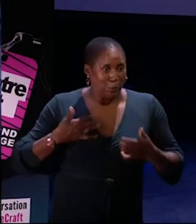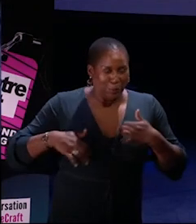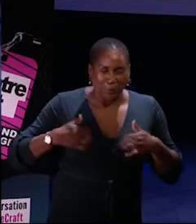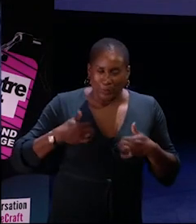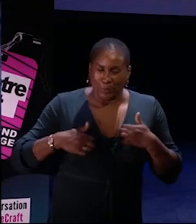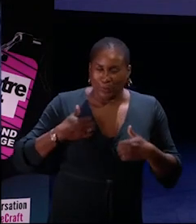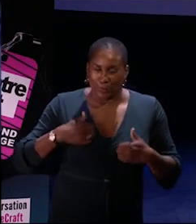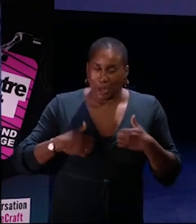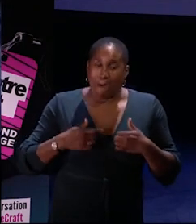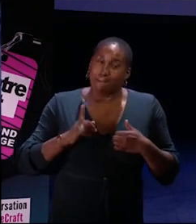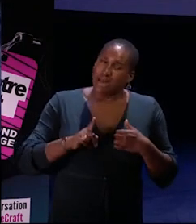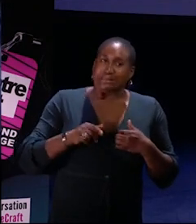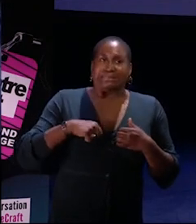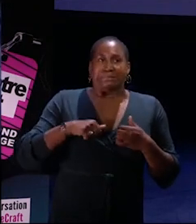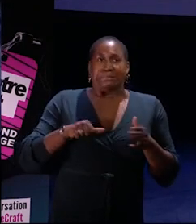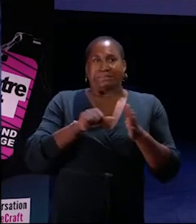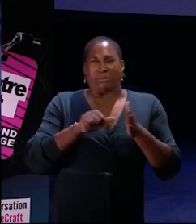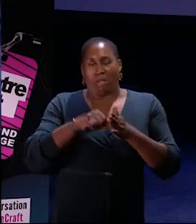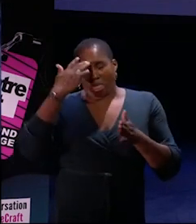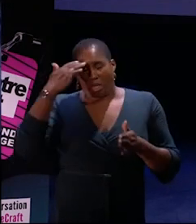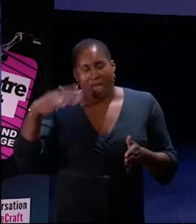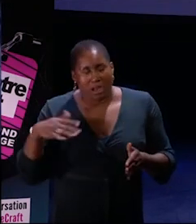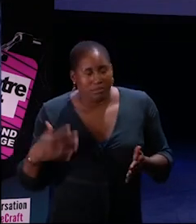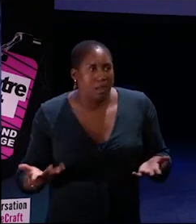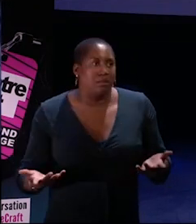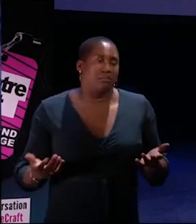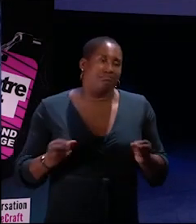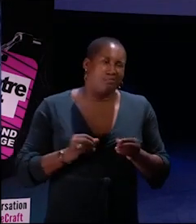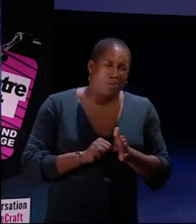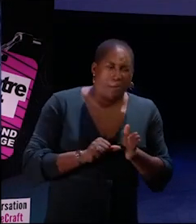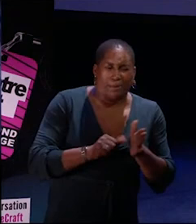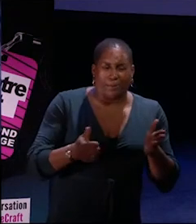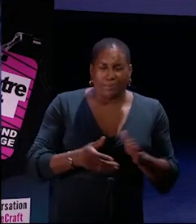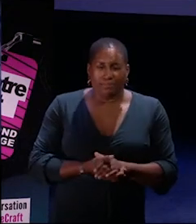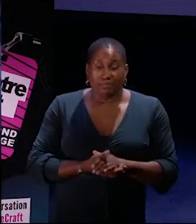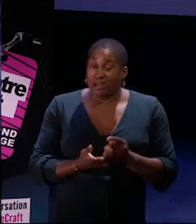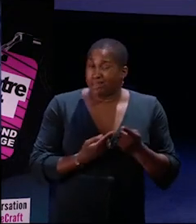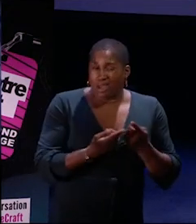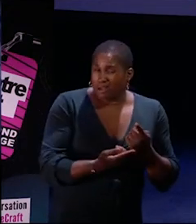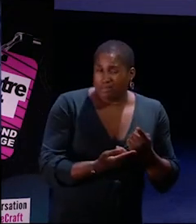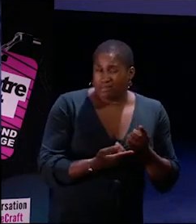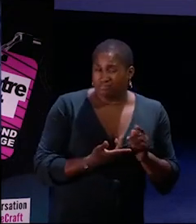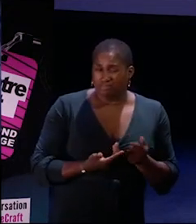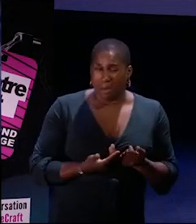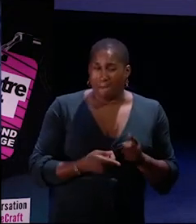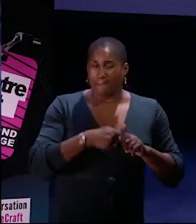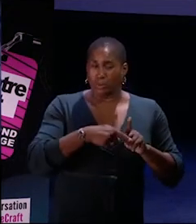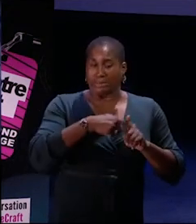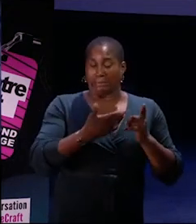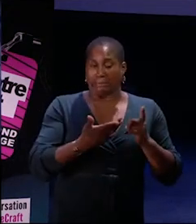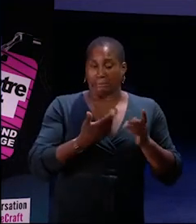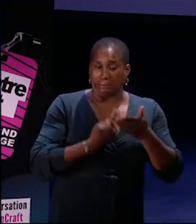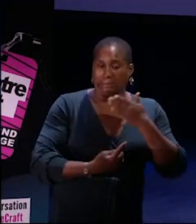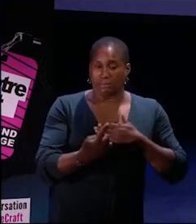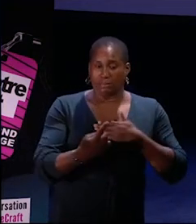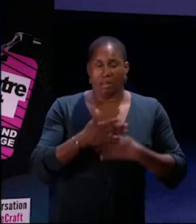I'm sure it has its headaches at times. But other things that are really attractive about being a freelancer? Yeah,